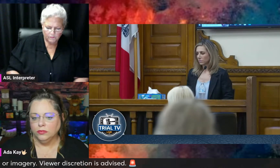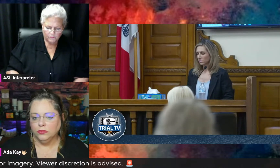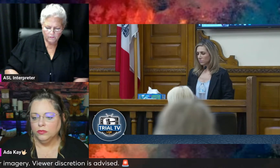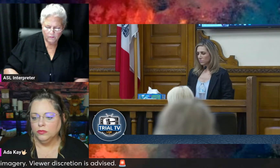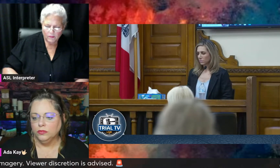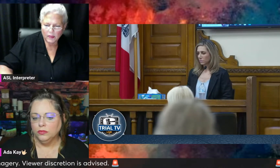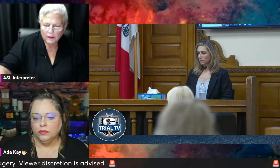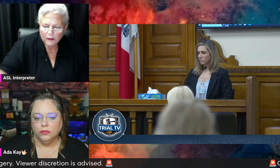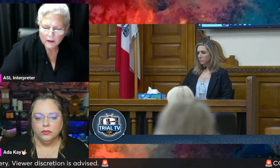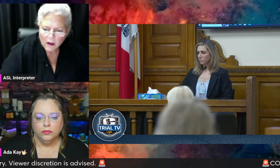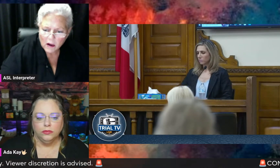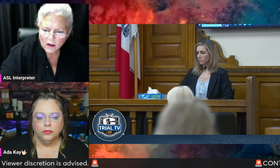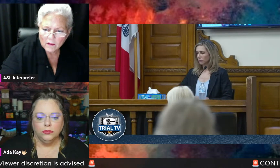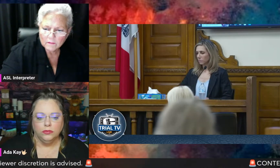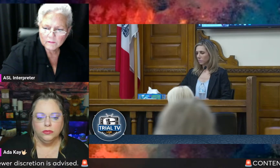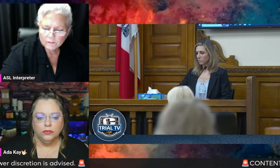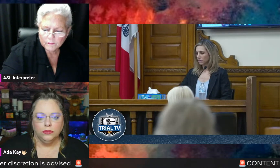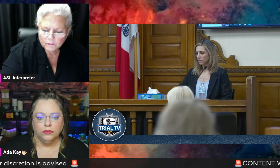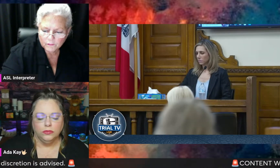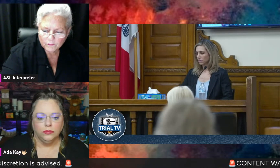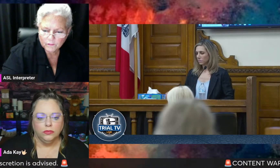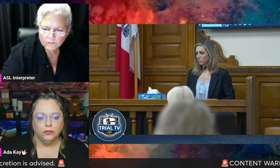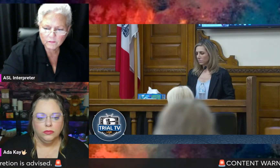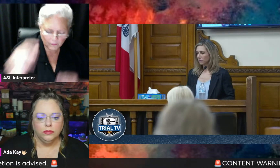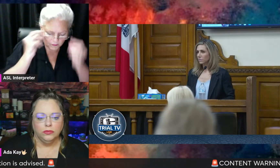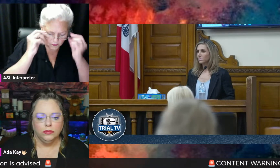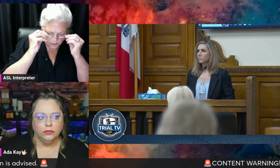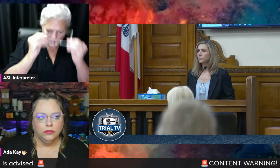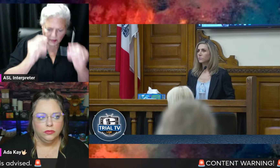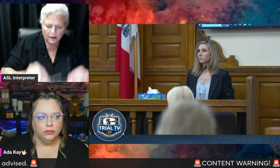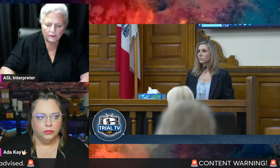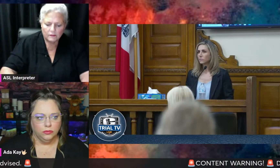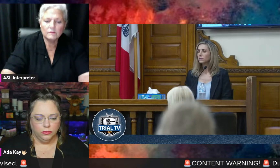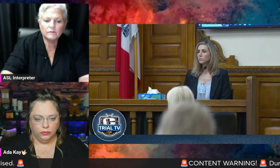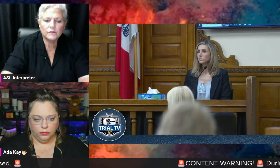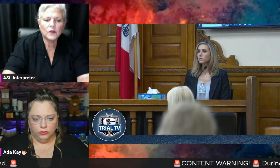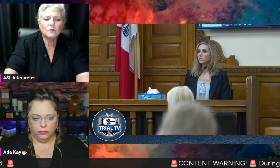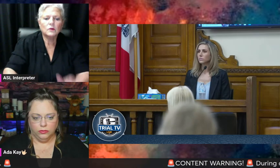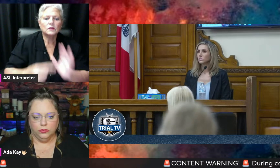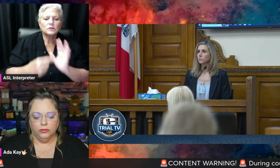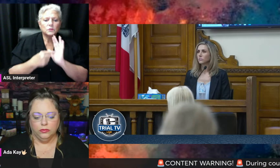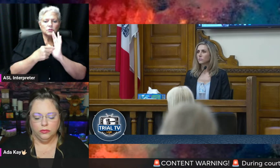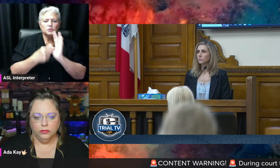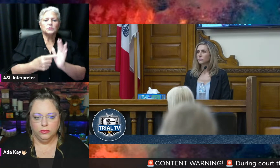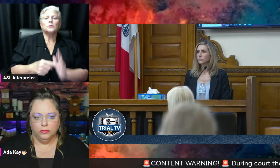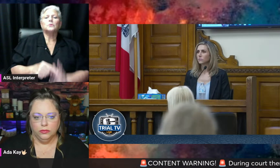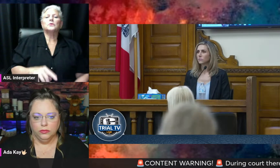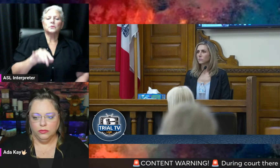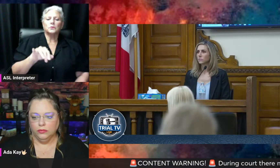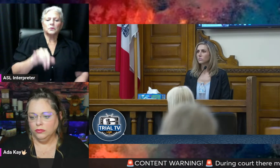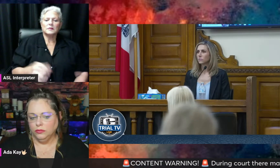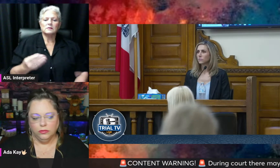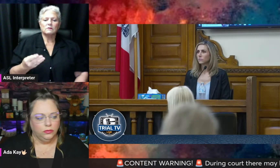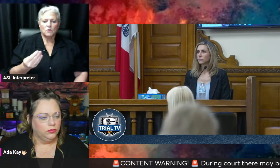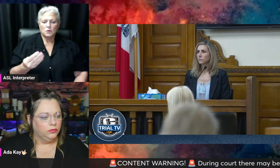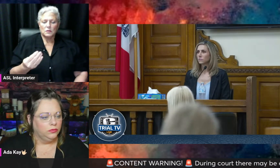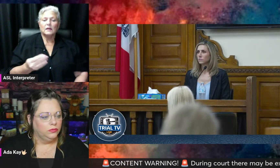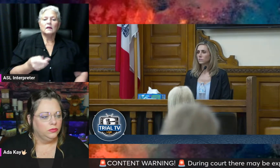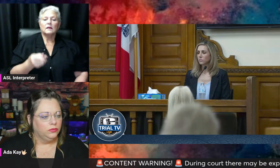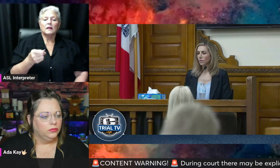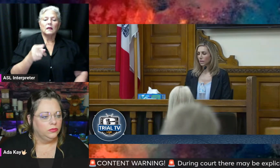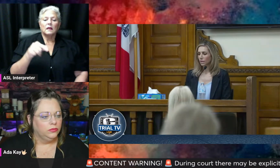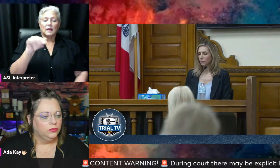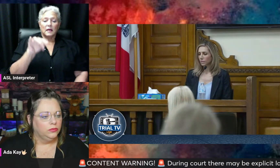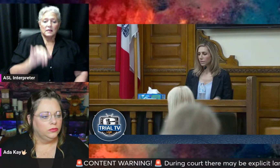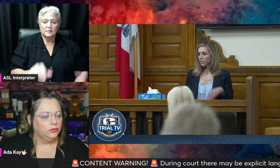Is that instrument consistent with the injuries that you viewed on Ms.